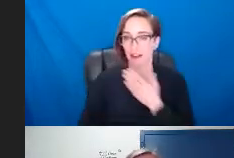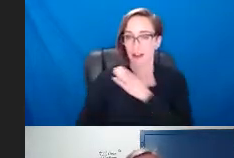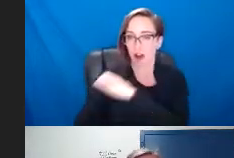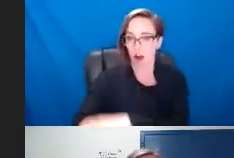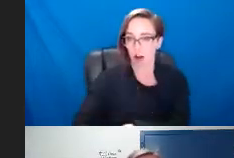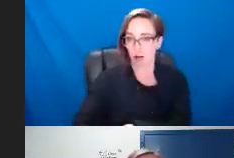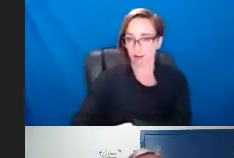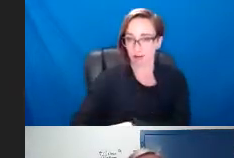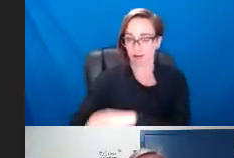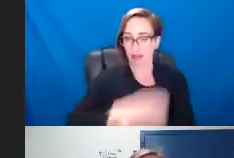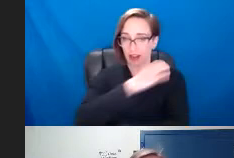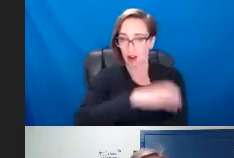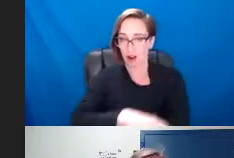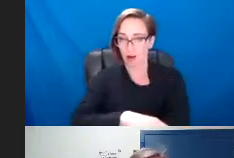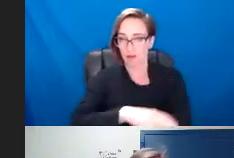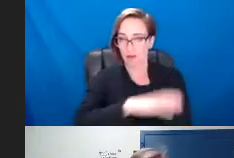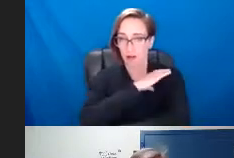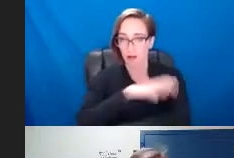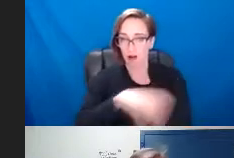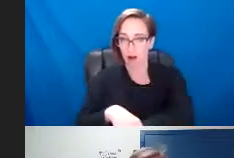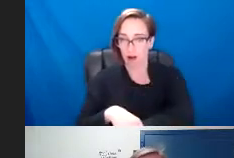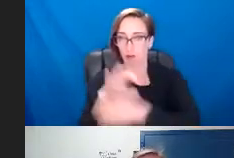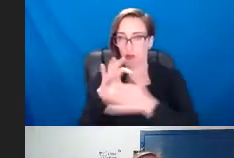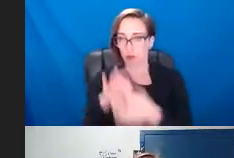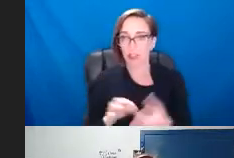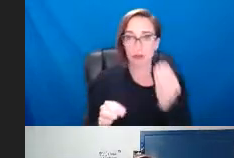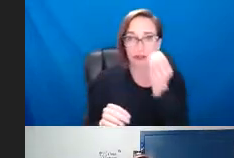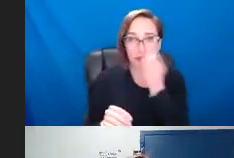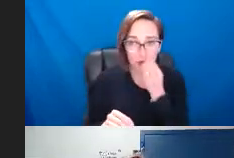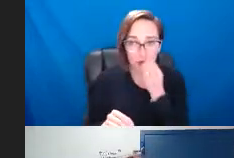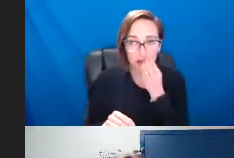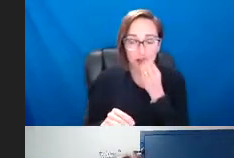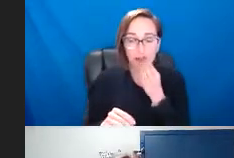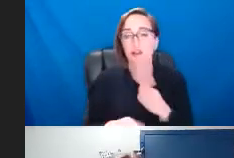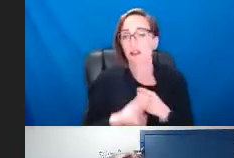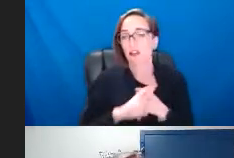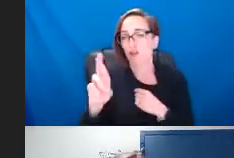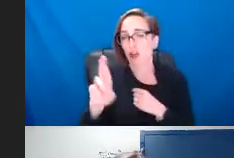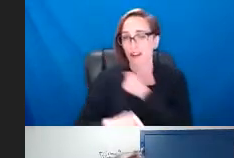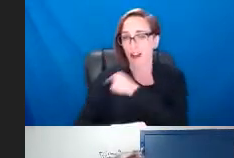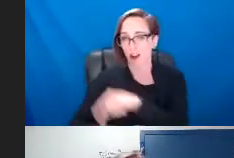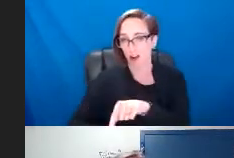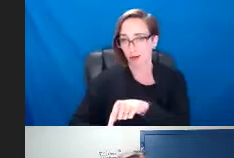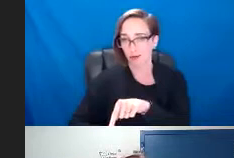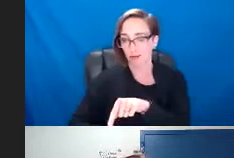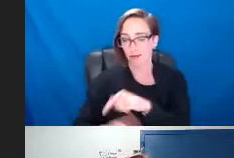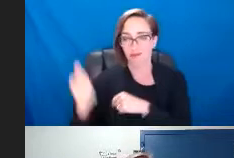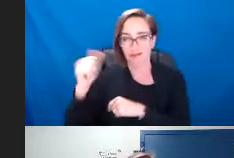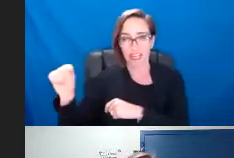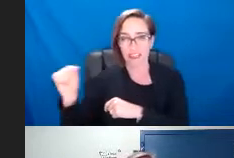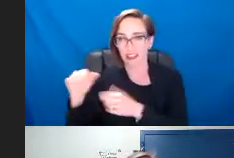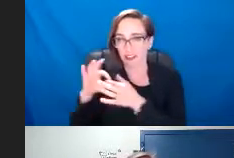left arm was anything related to food and to eating. The right arm was anything related